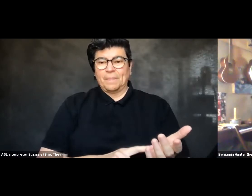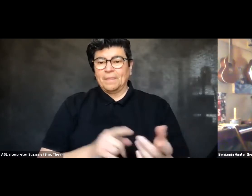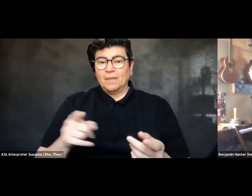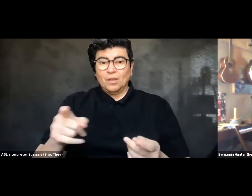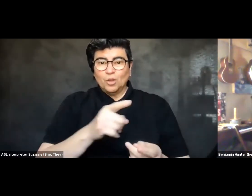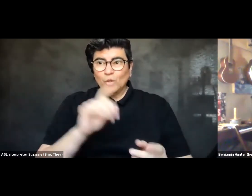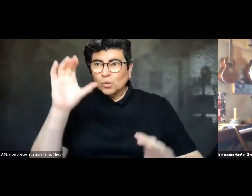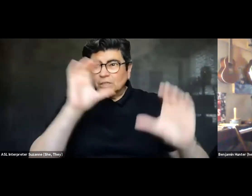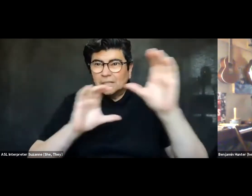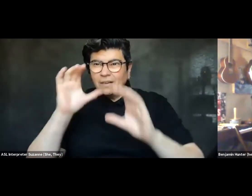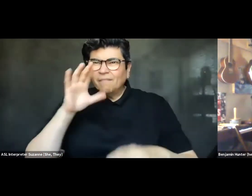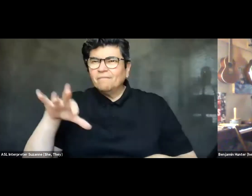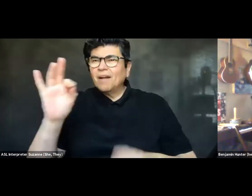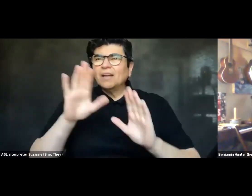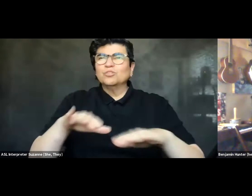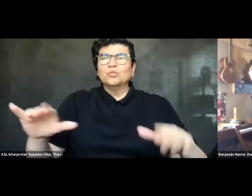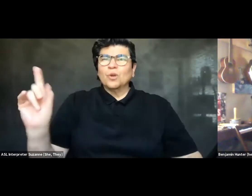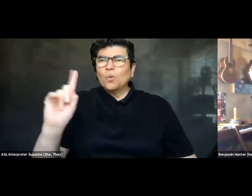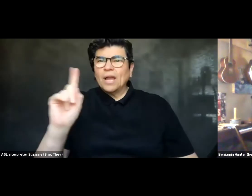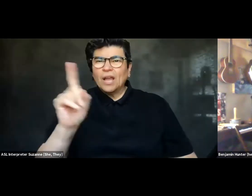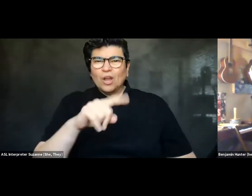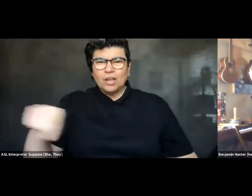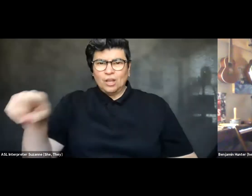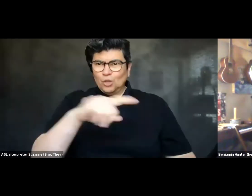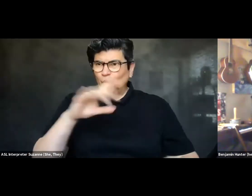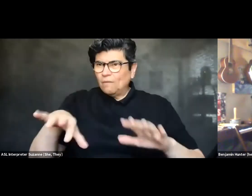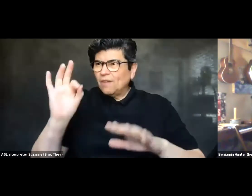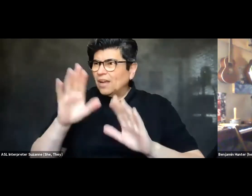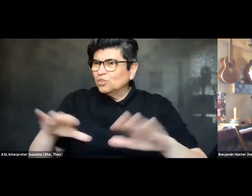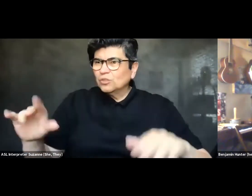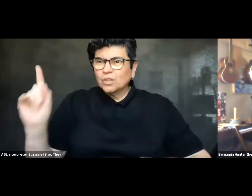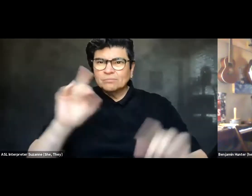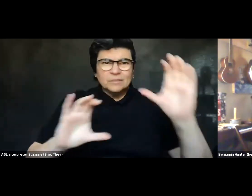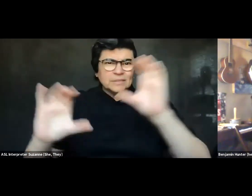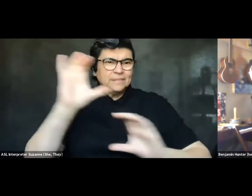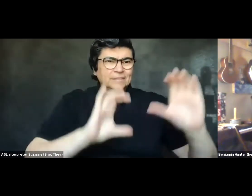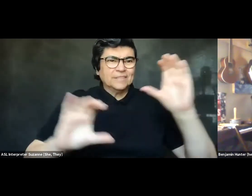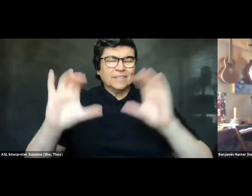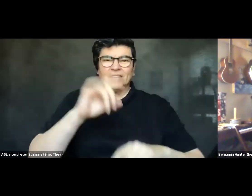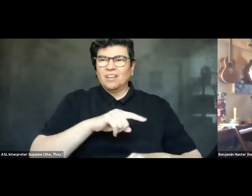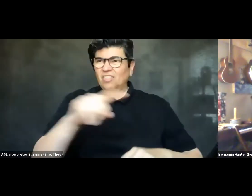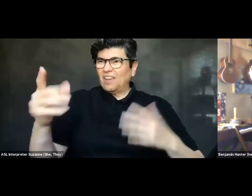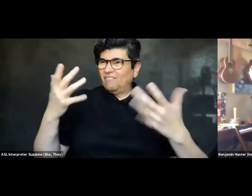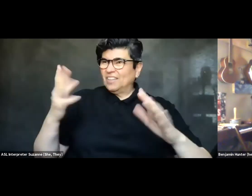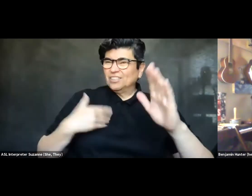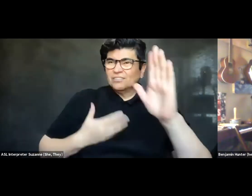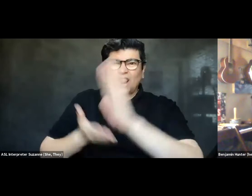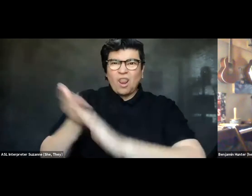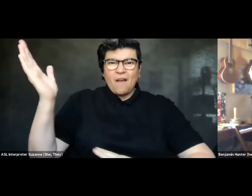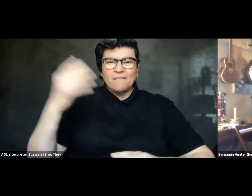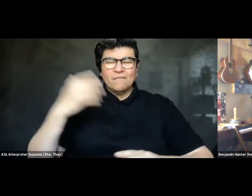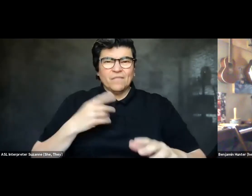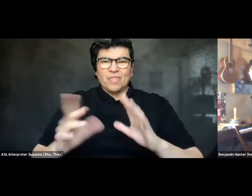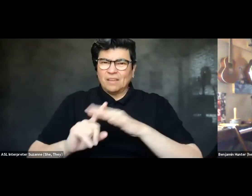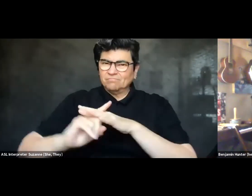Did you find them children? Did you find them children? They done run on. They